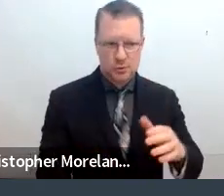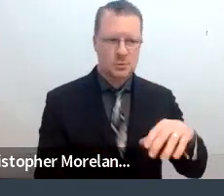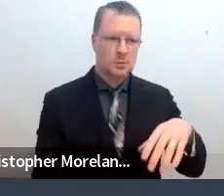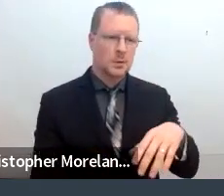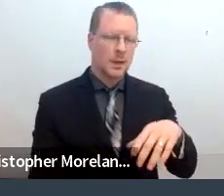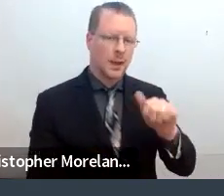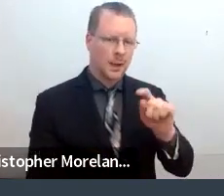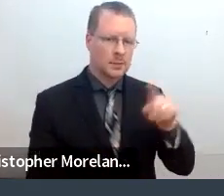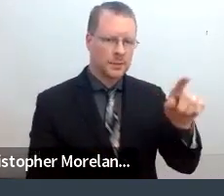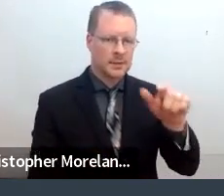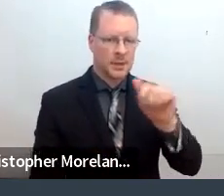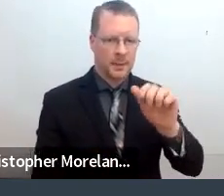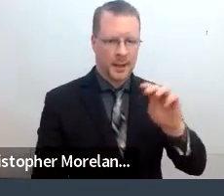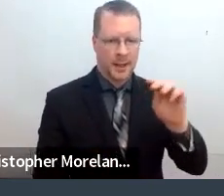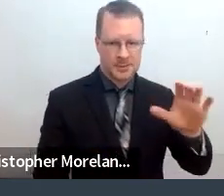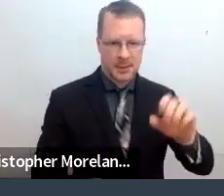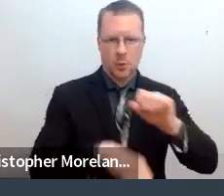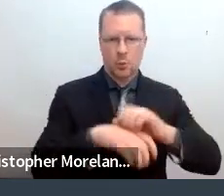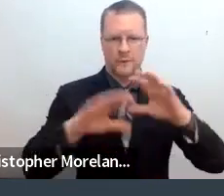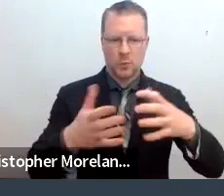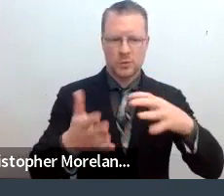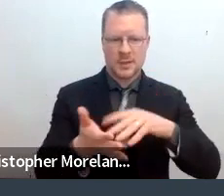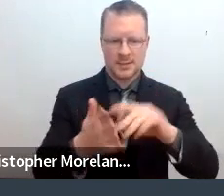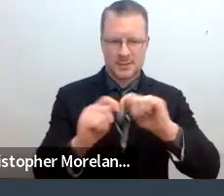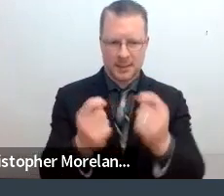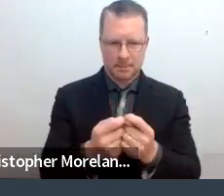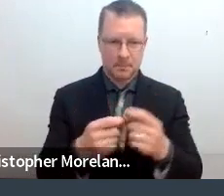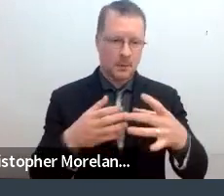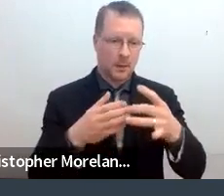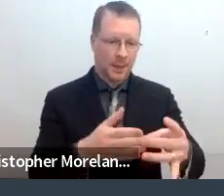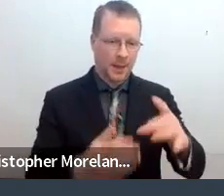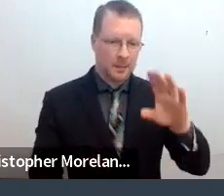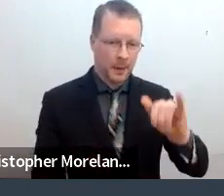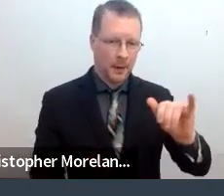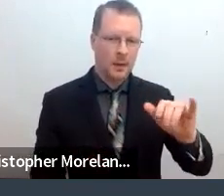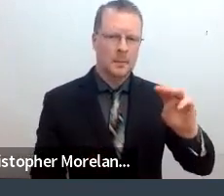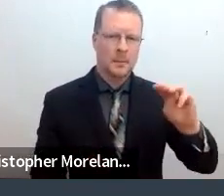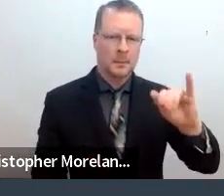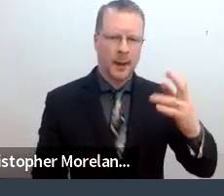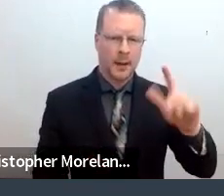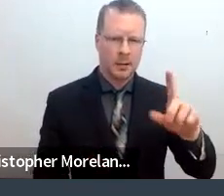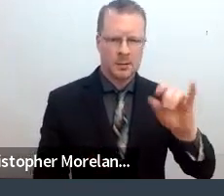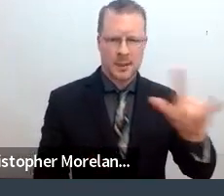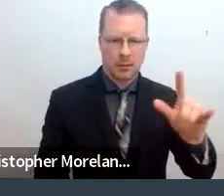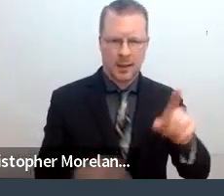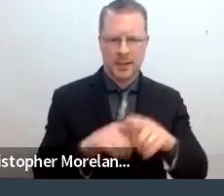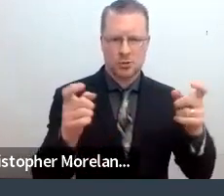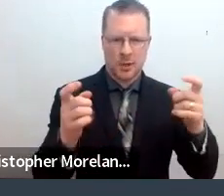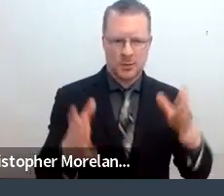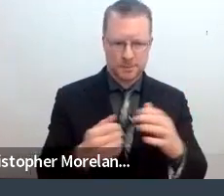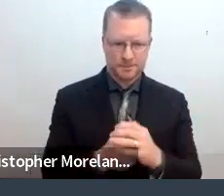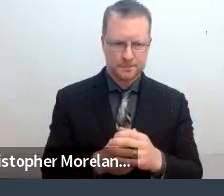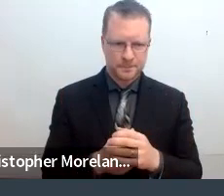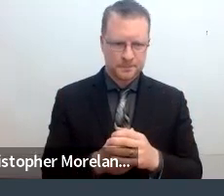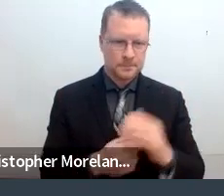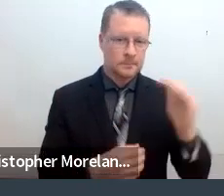Our excellent collaborators at the AAMC, the workforce study team. This was led